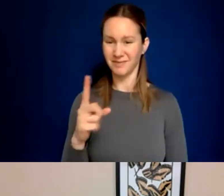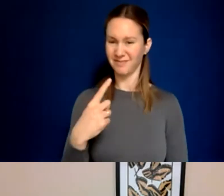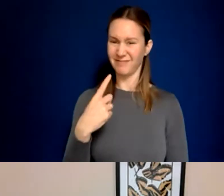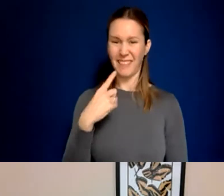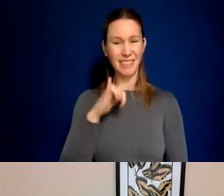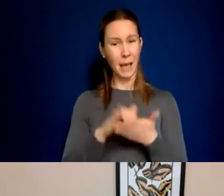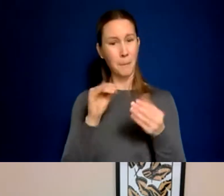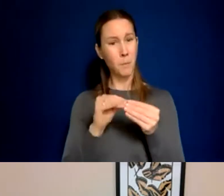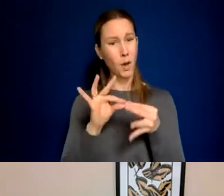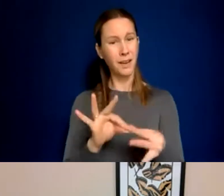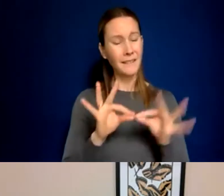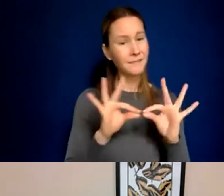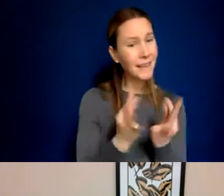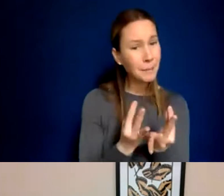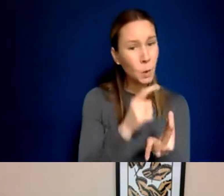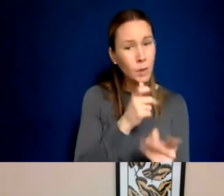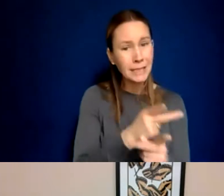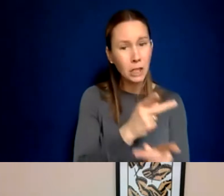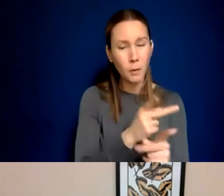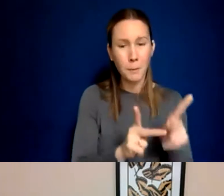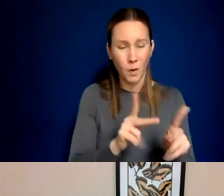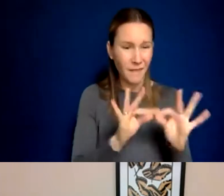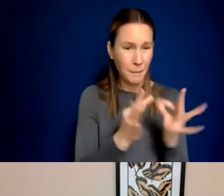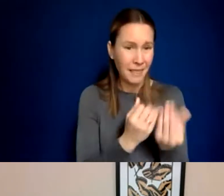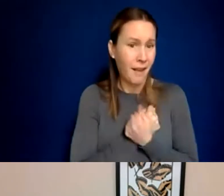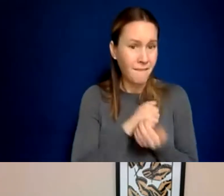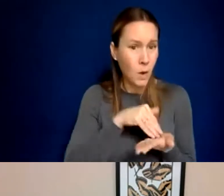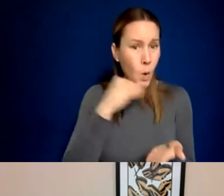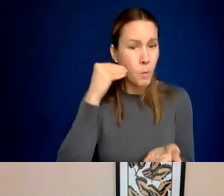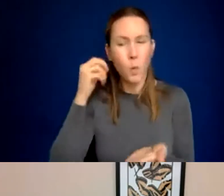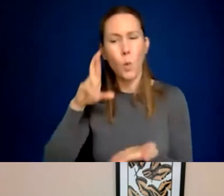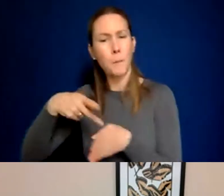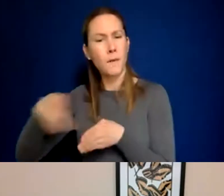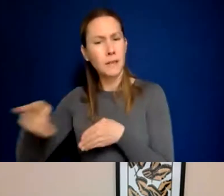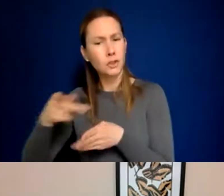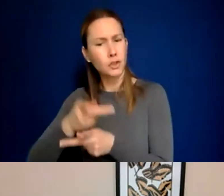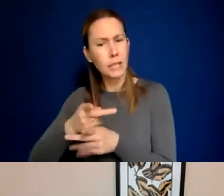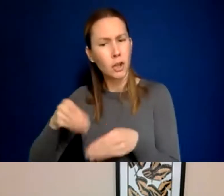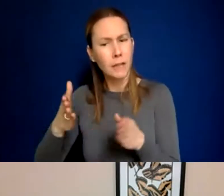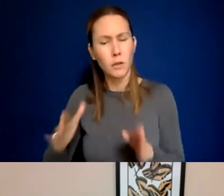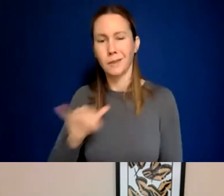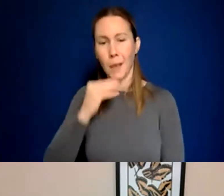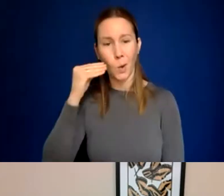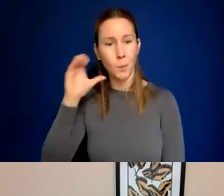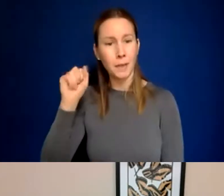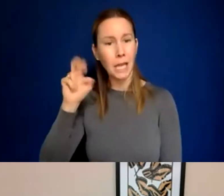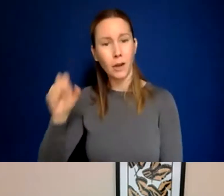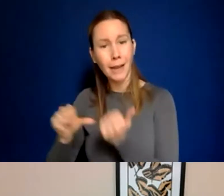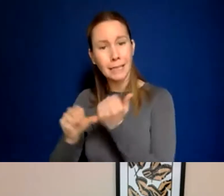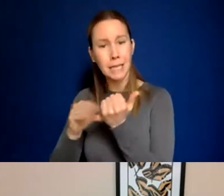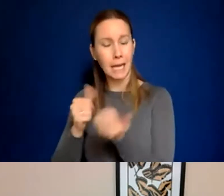family members caring for loved ones at home, or professional caregivers like home care aides and assisted living, or